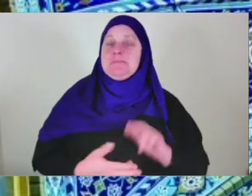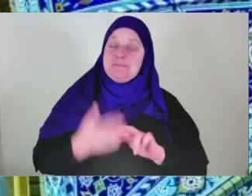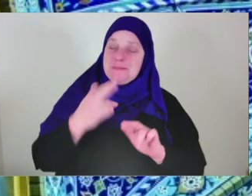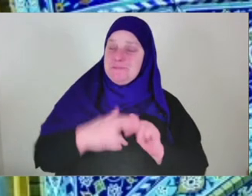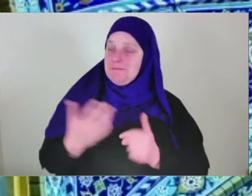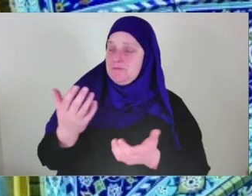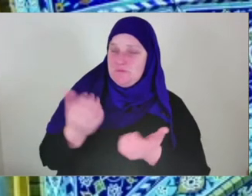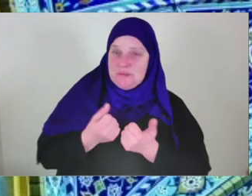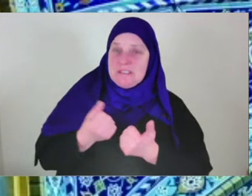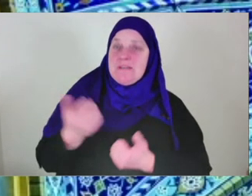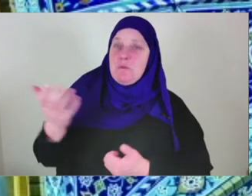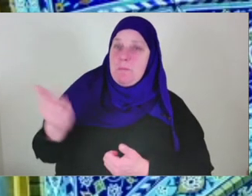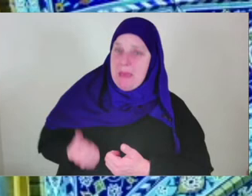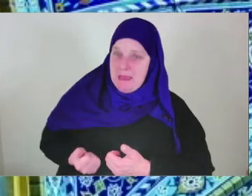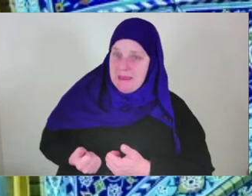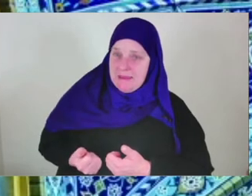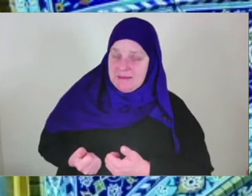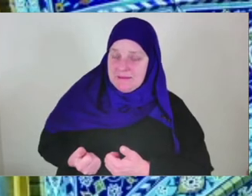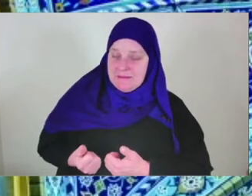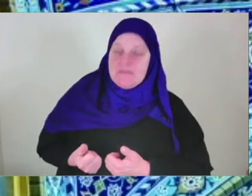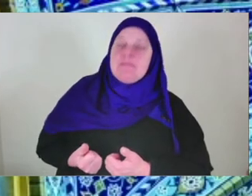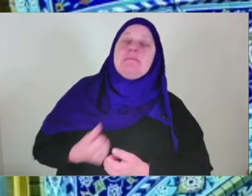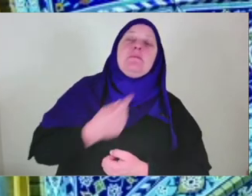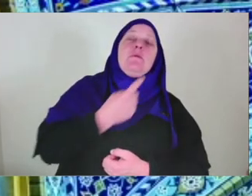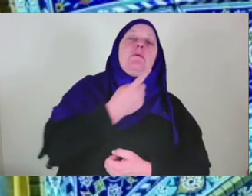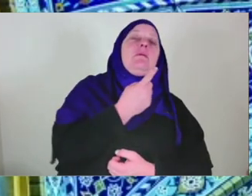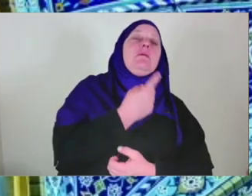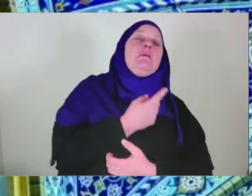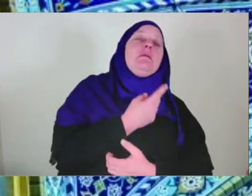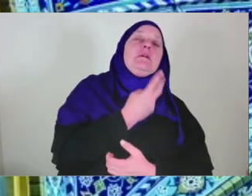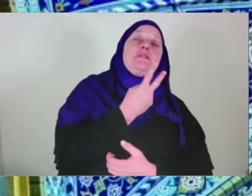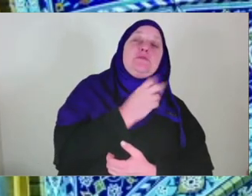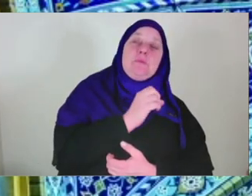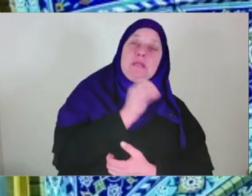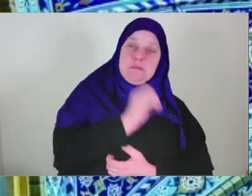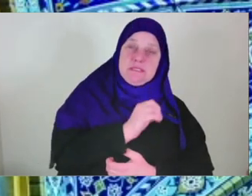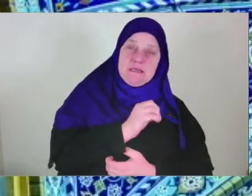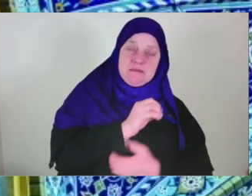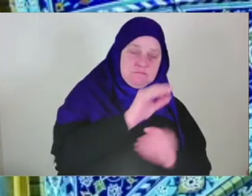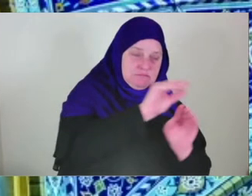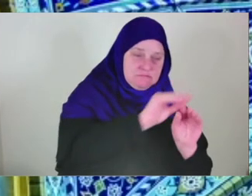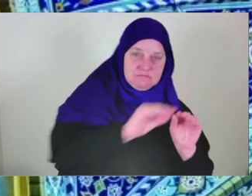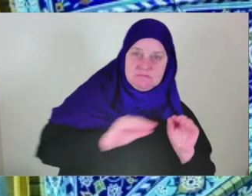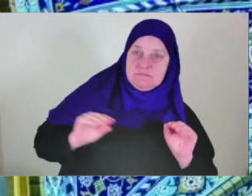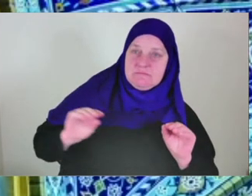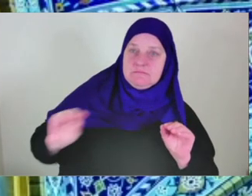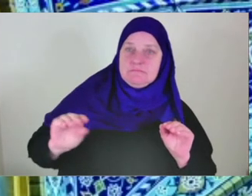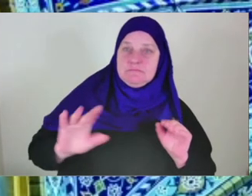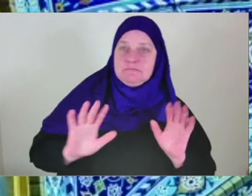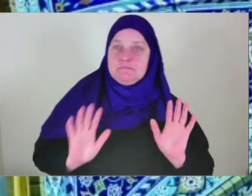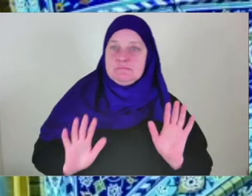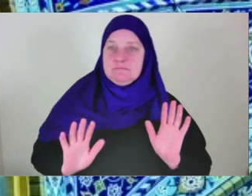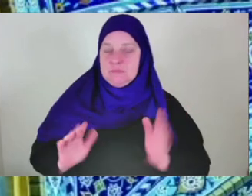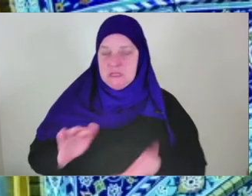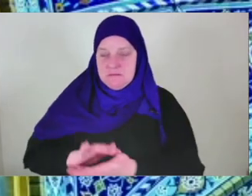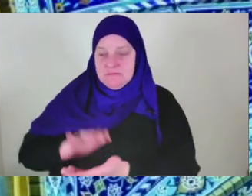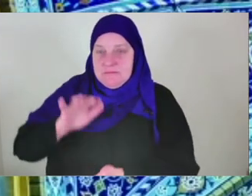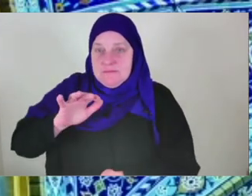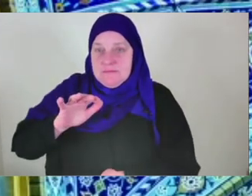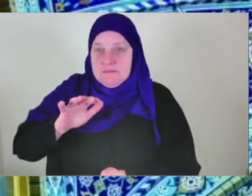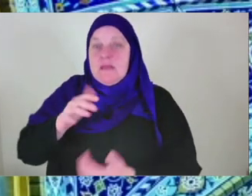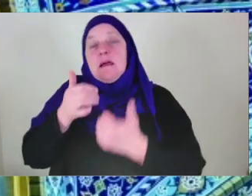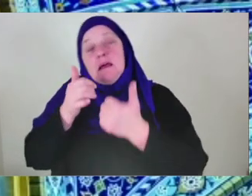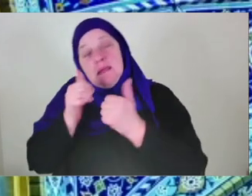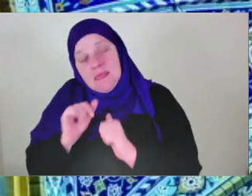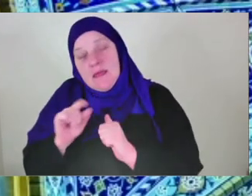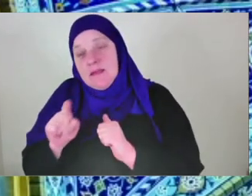20% of it as forms. But keep it aside in case of emergency throughout the year if you need it. And if you don't need it,